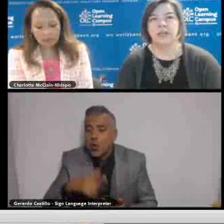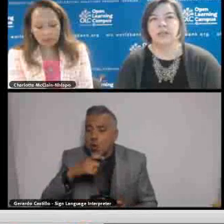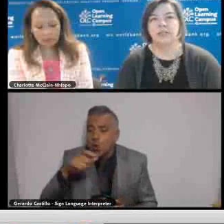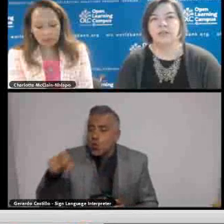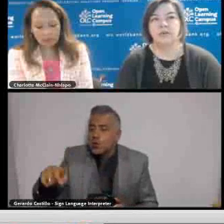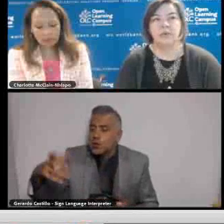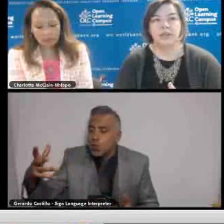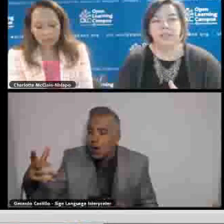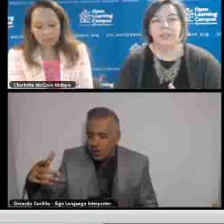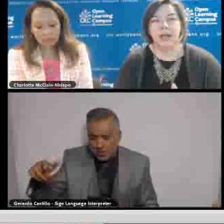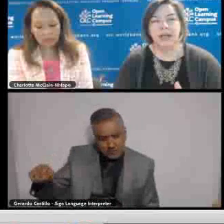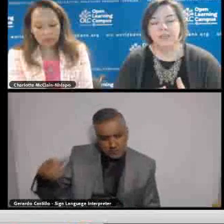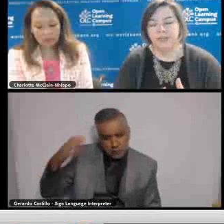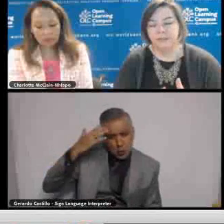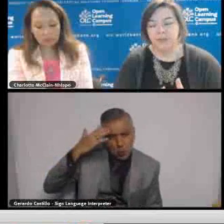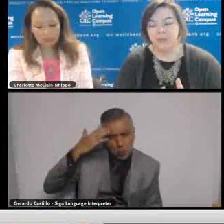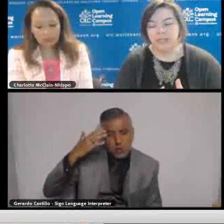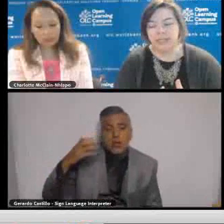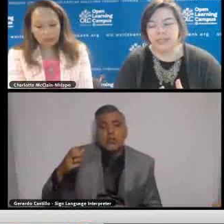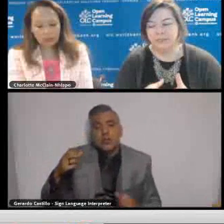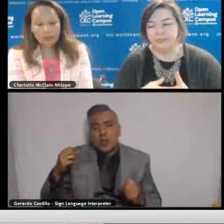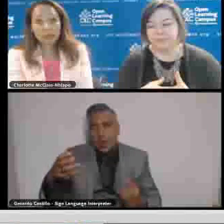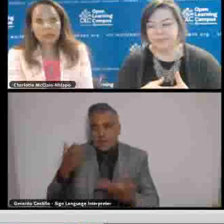So there's a lot of evidence